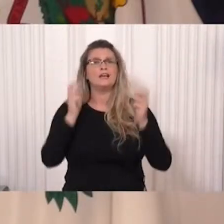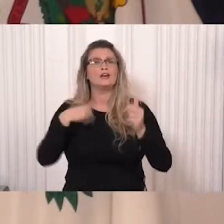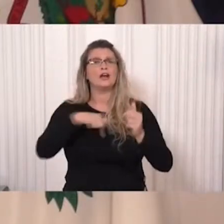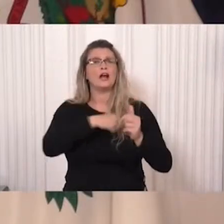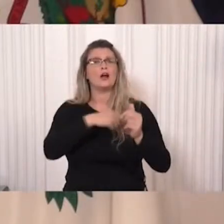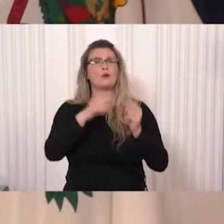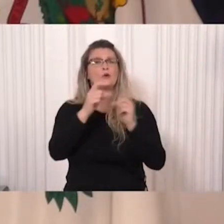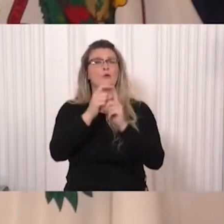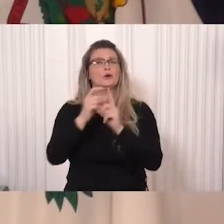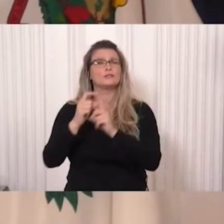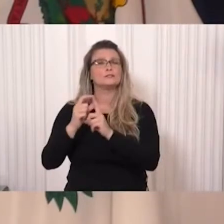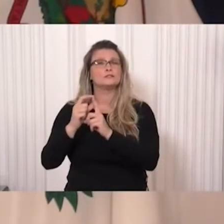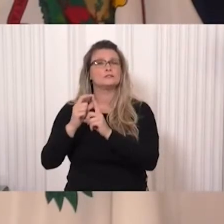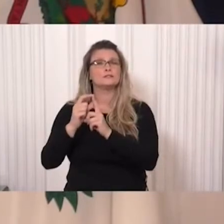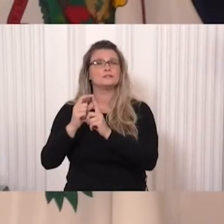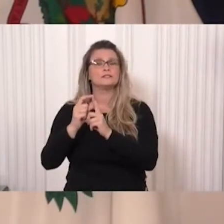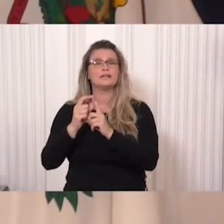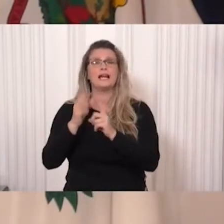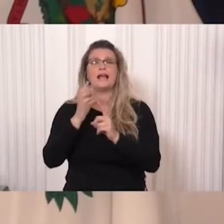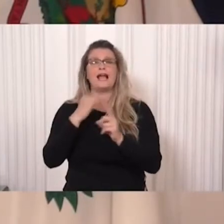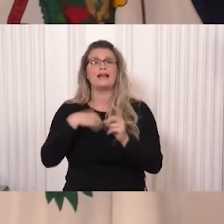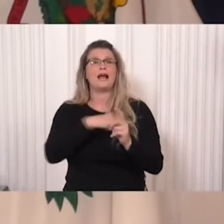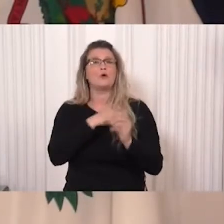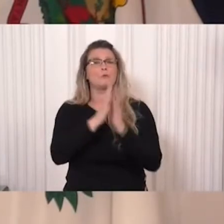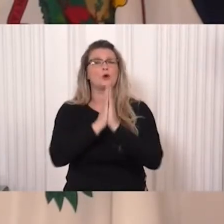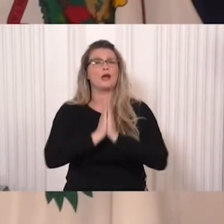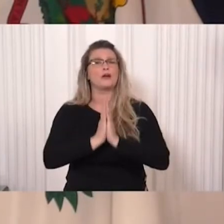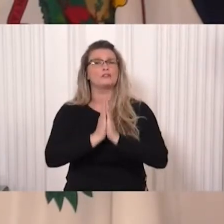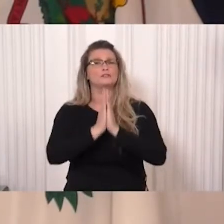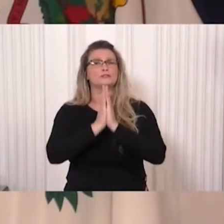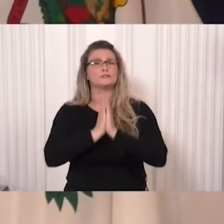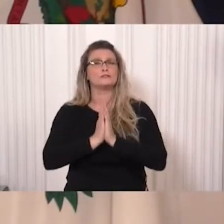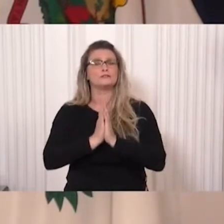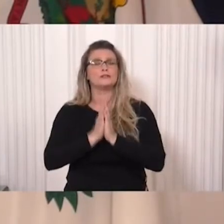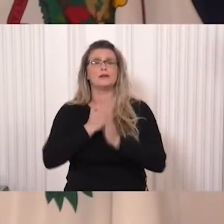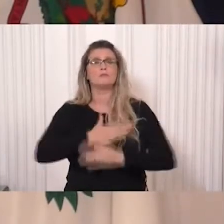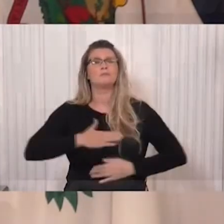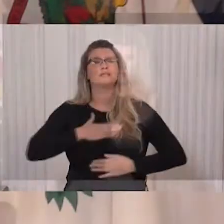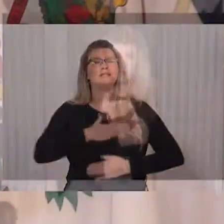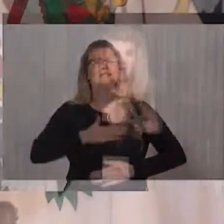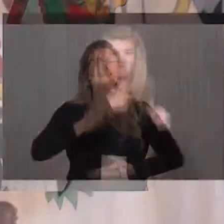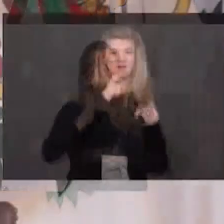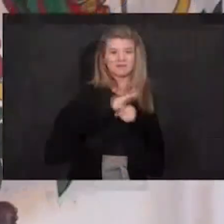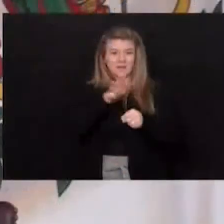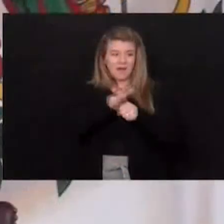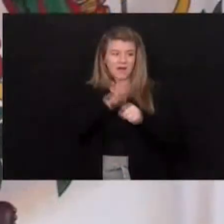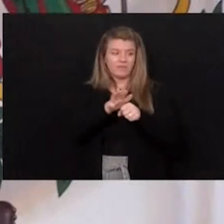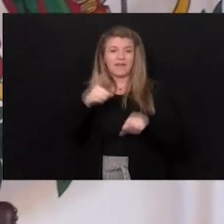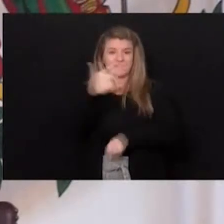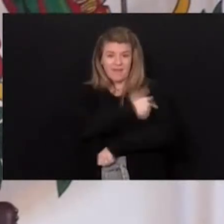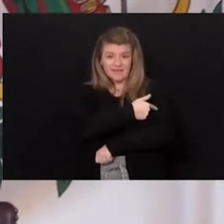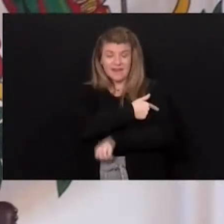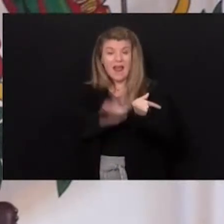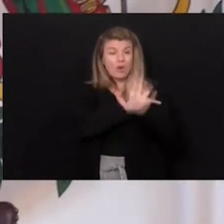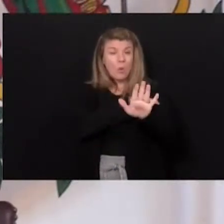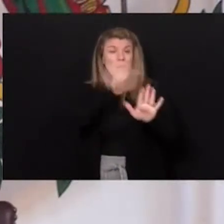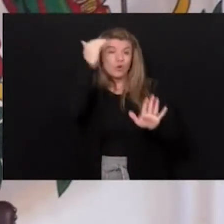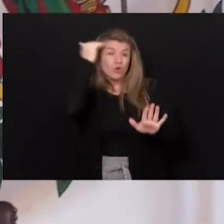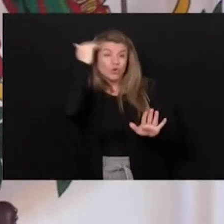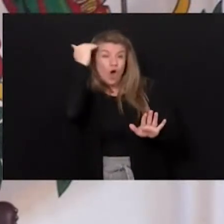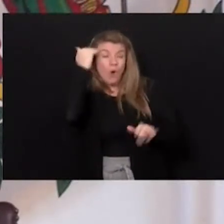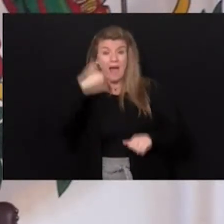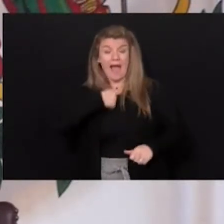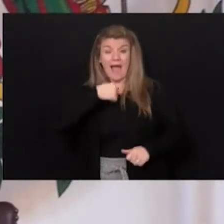and some way, somehow intervene to stop this terrible virus. And after having to shut down